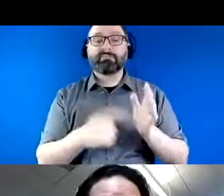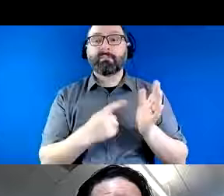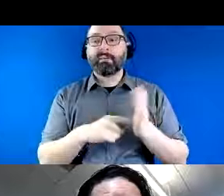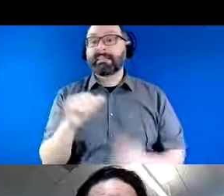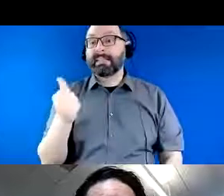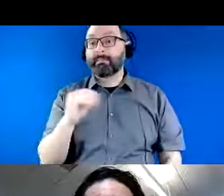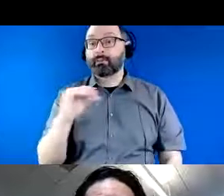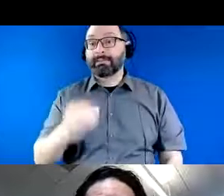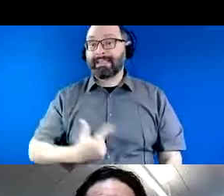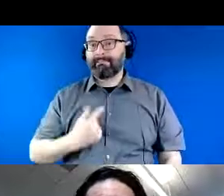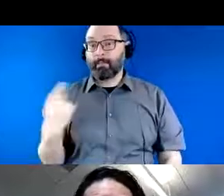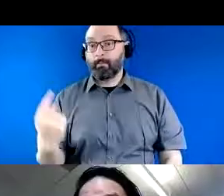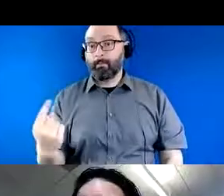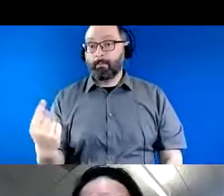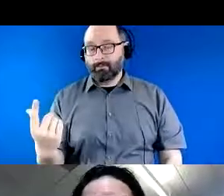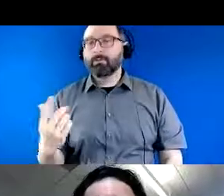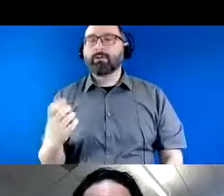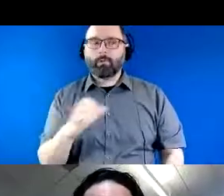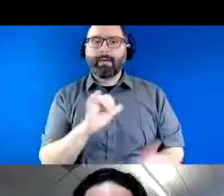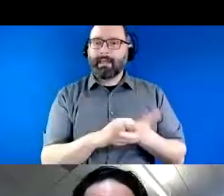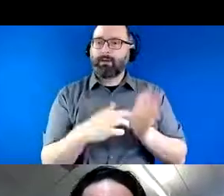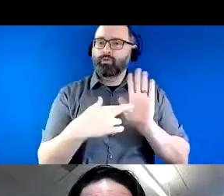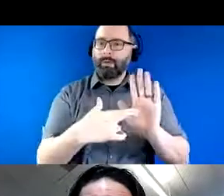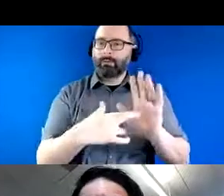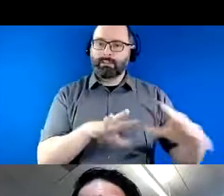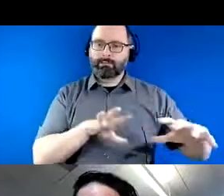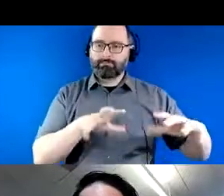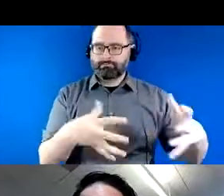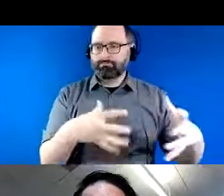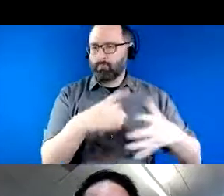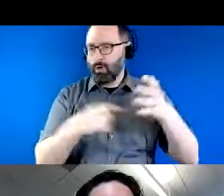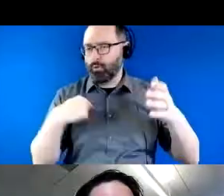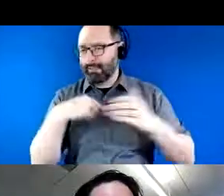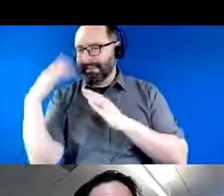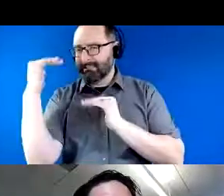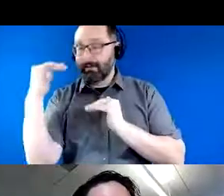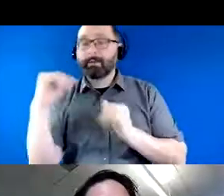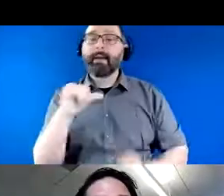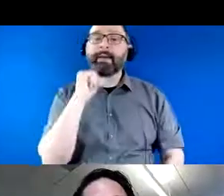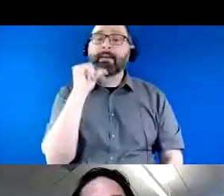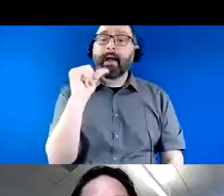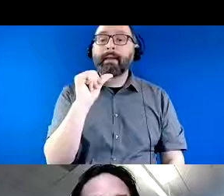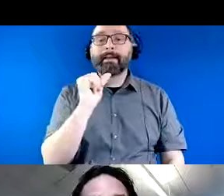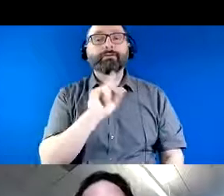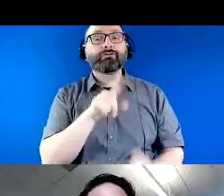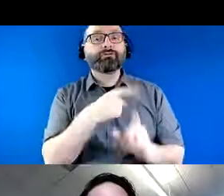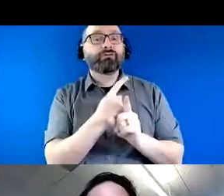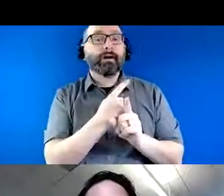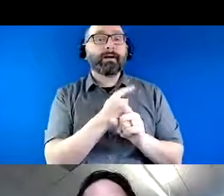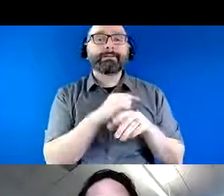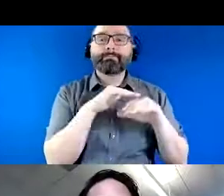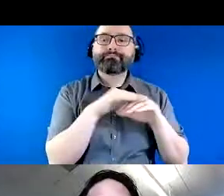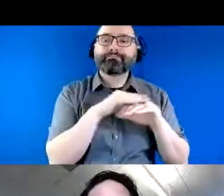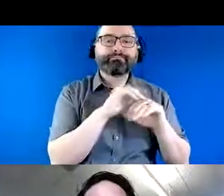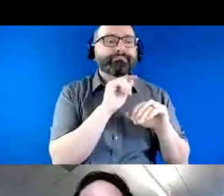alone. So this is representative of what we might expect. This is not just something seen in